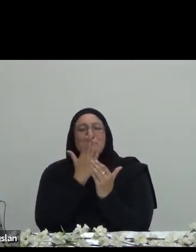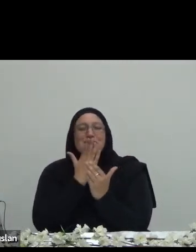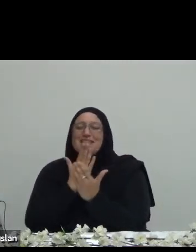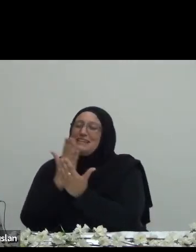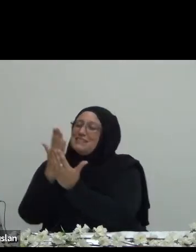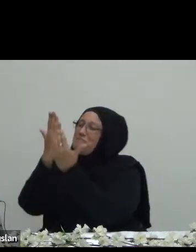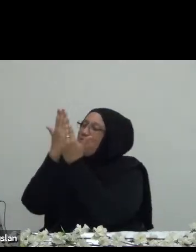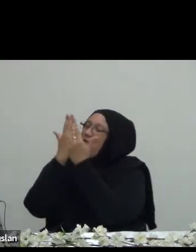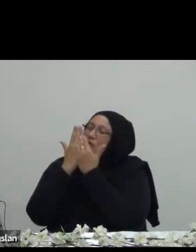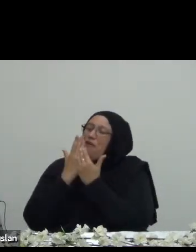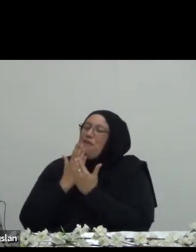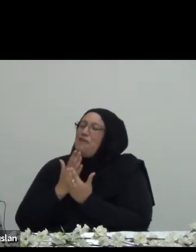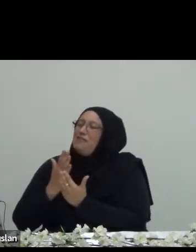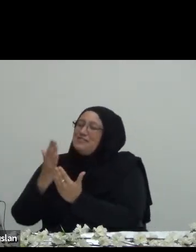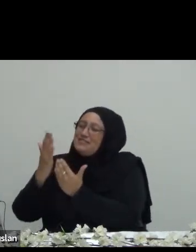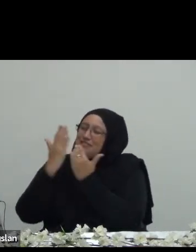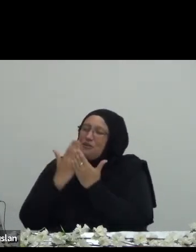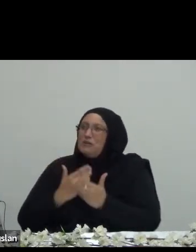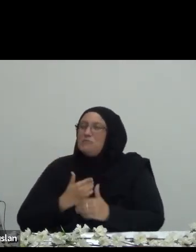mercy.